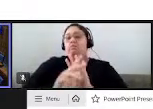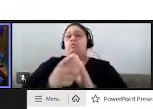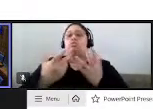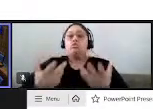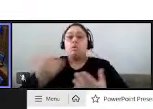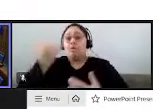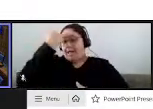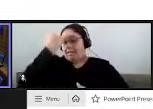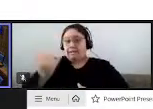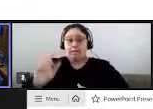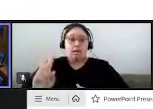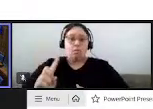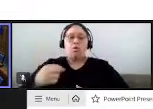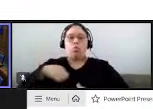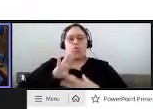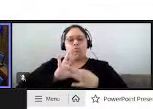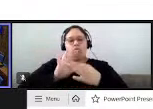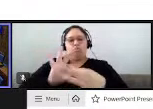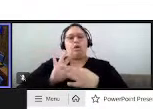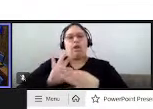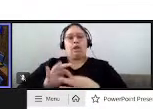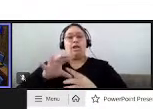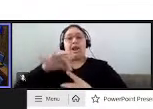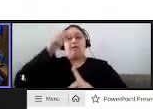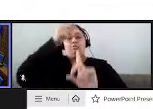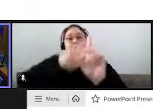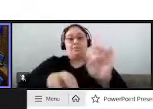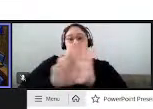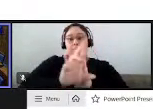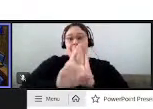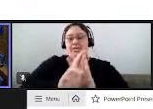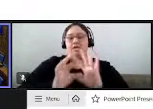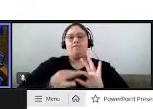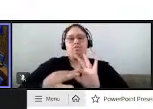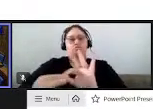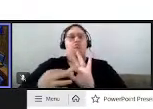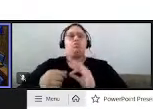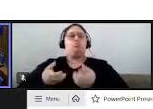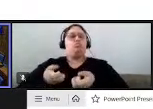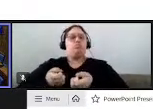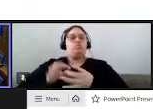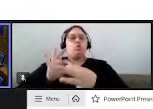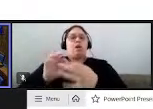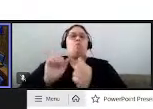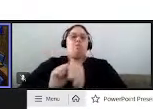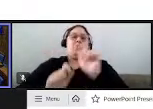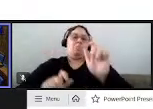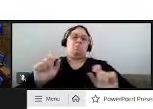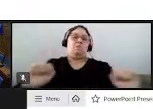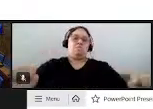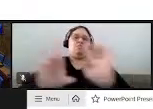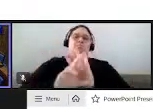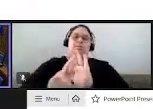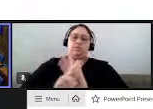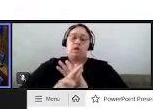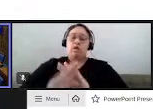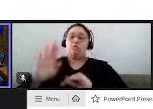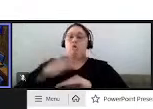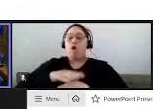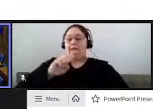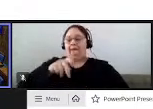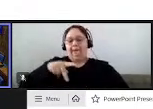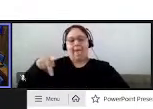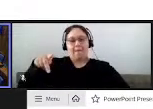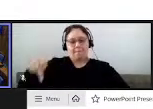idea was to connect the elected public representatives to the people that they represent on an app, so